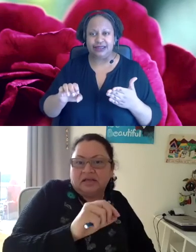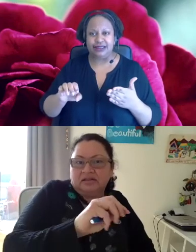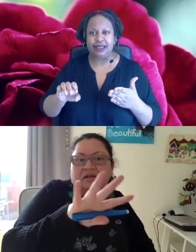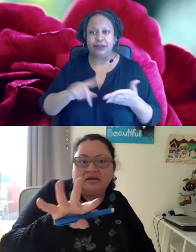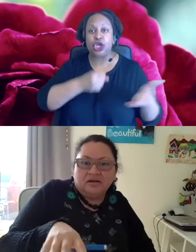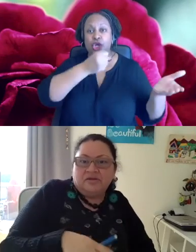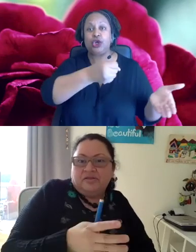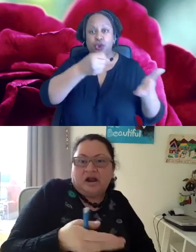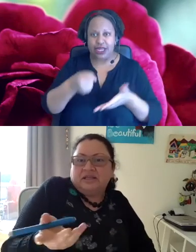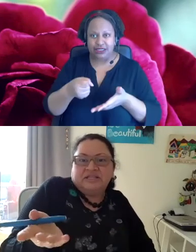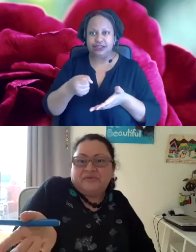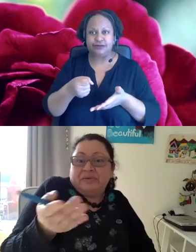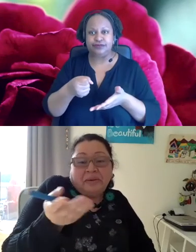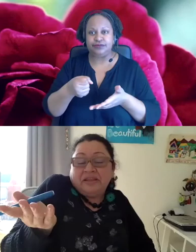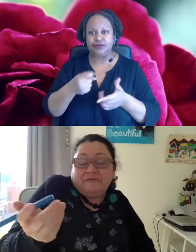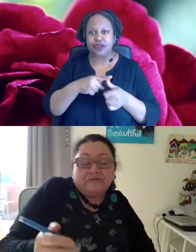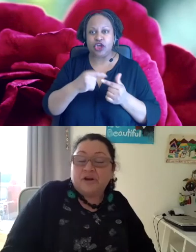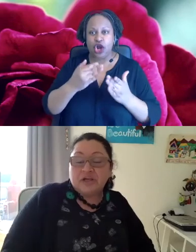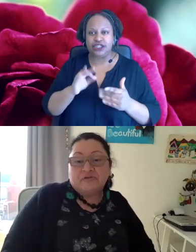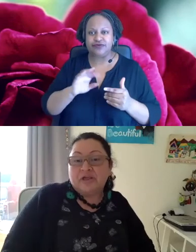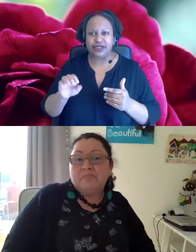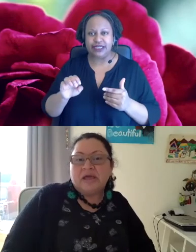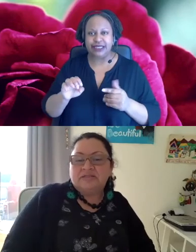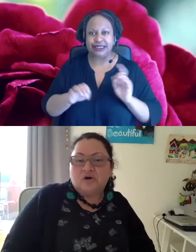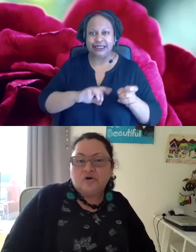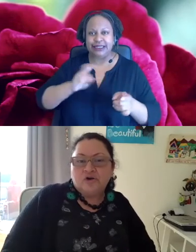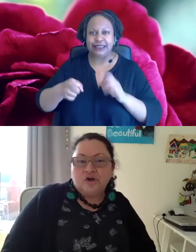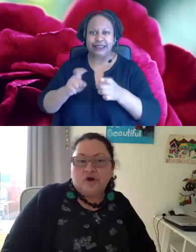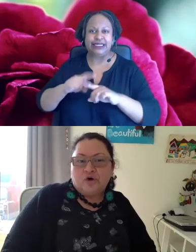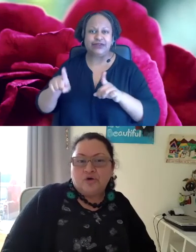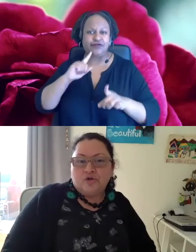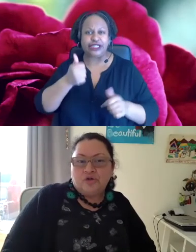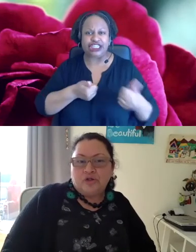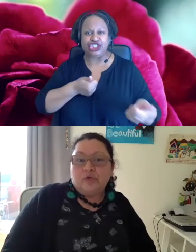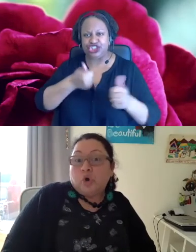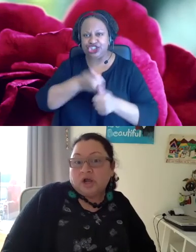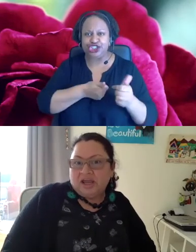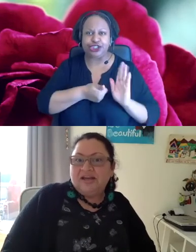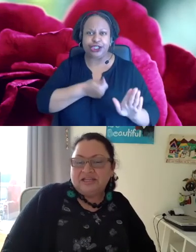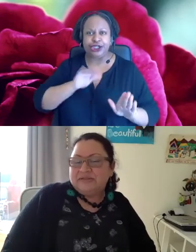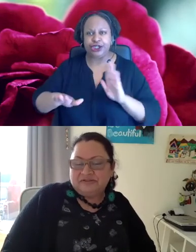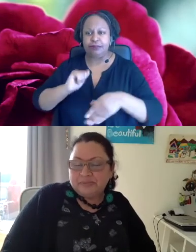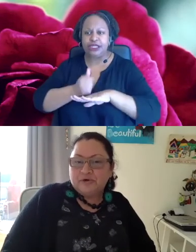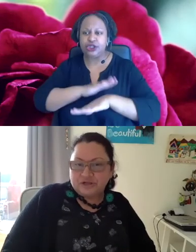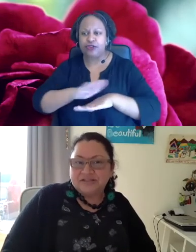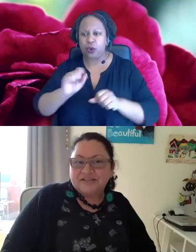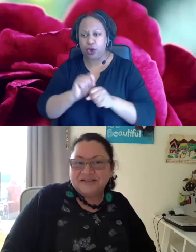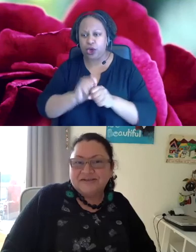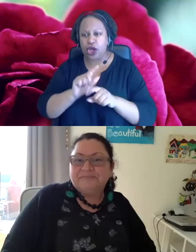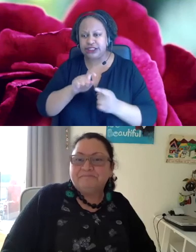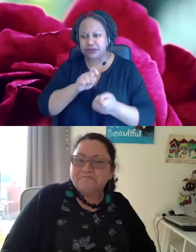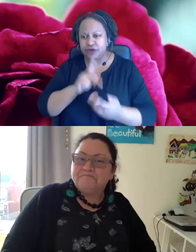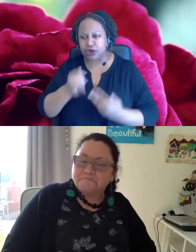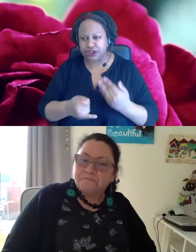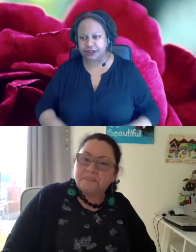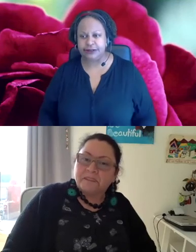grant, and then the artist fee may be different for each of them based on their work in the specific project. Okay.